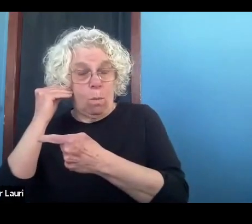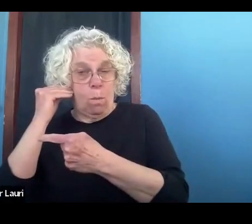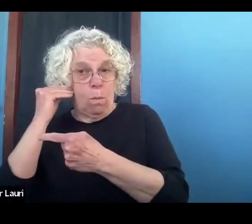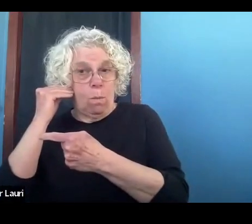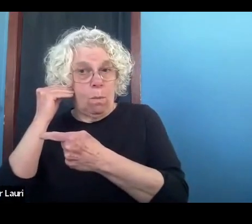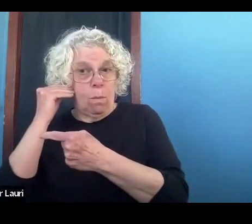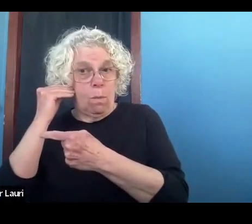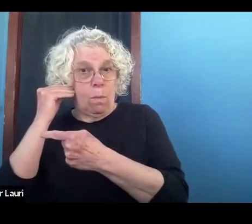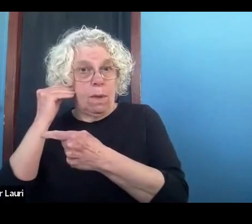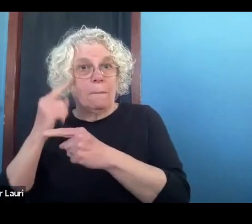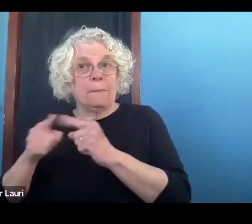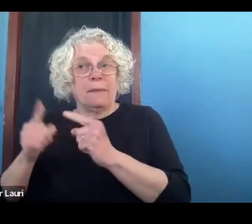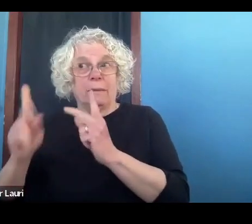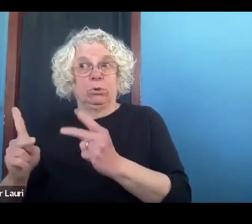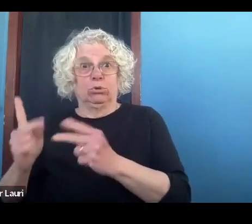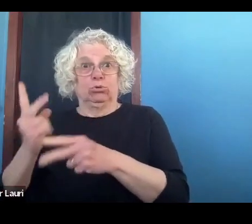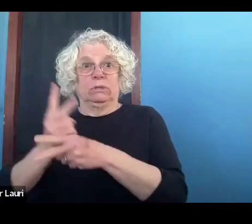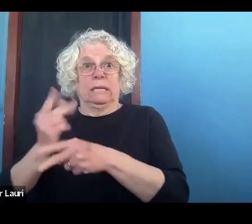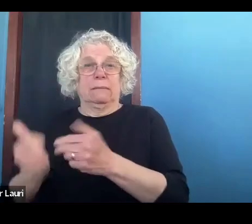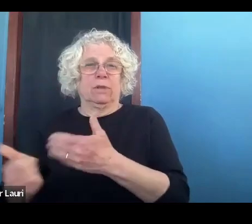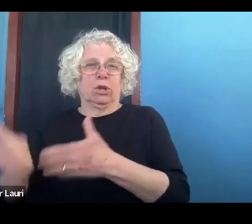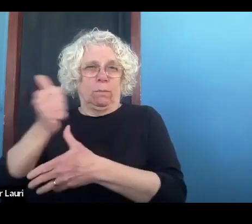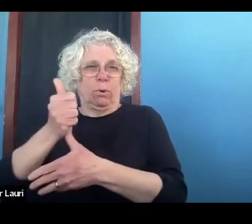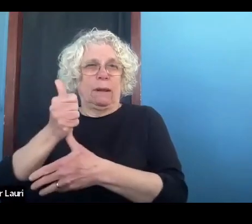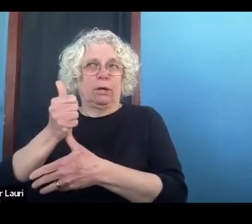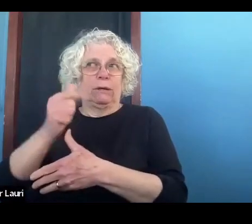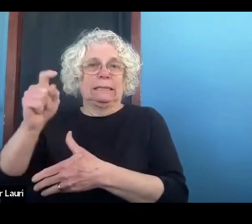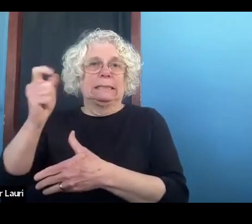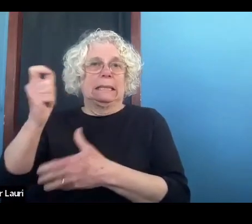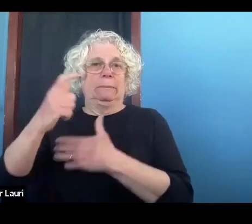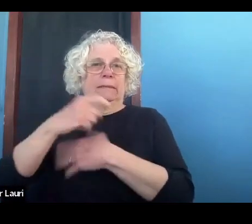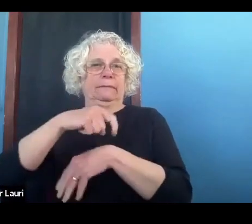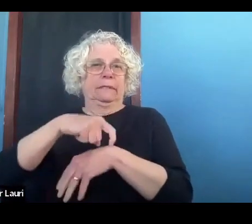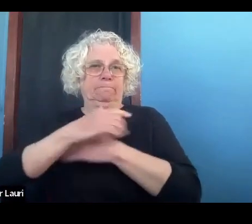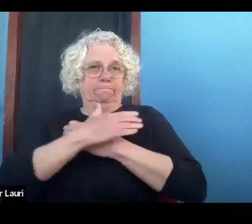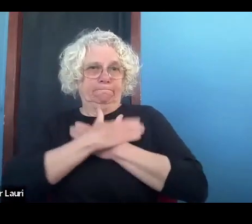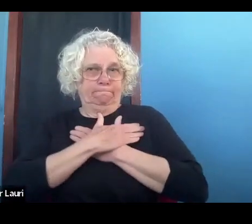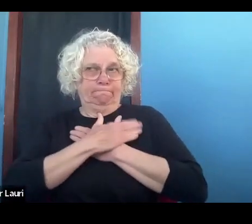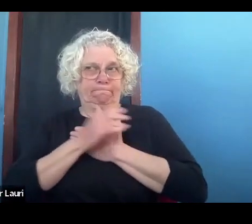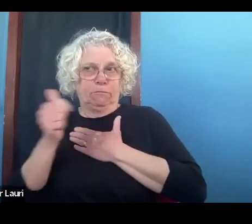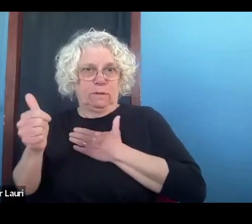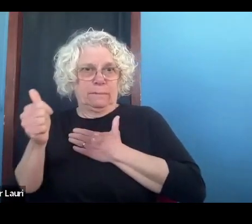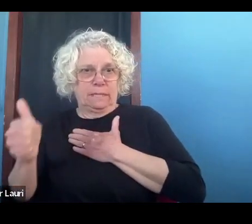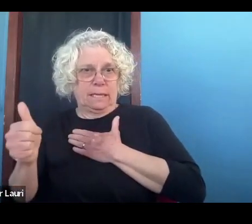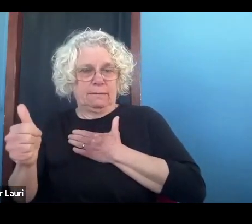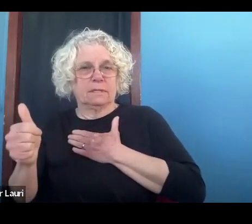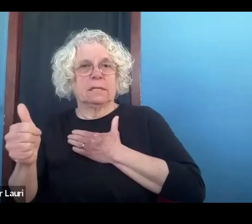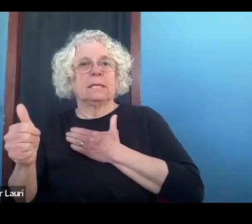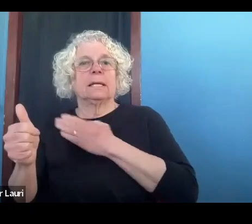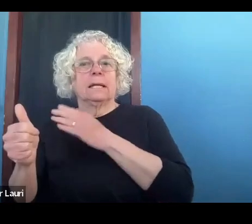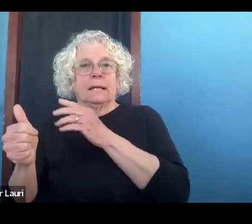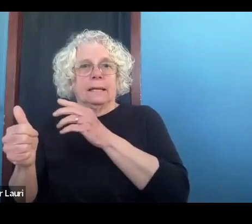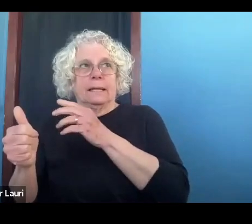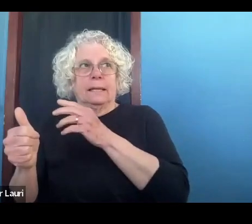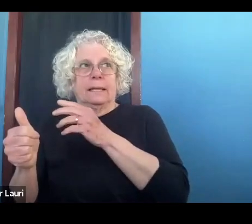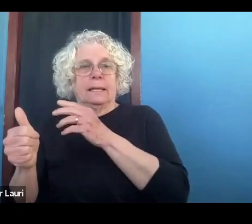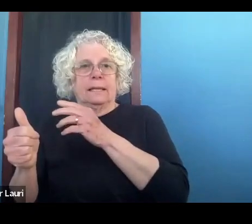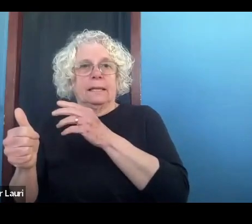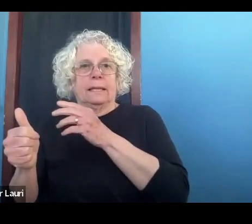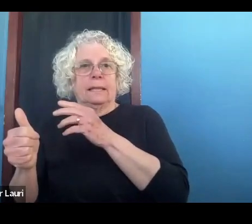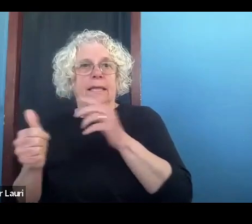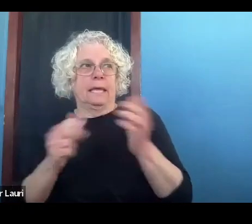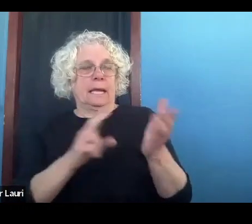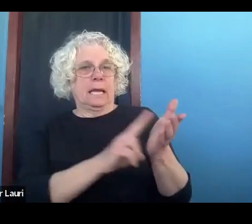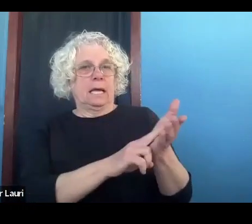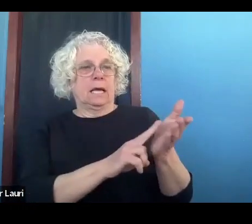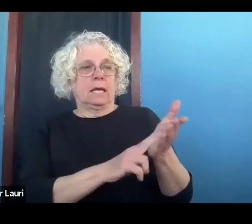their primary caregiver needs time for respite, needs some time for themselves. We can contract